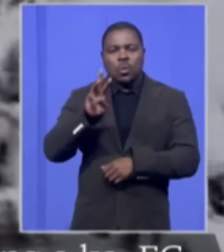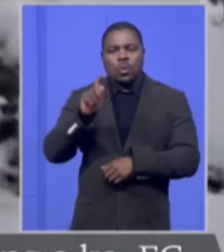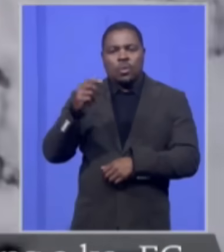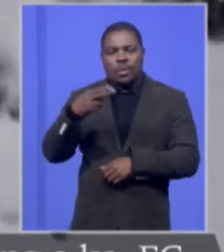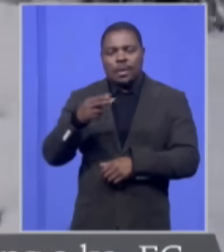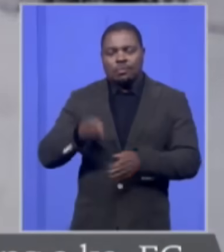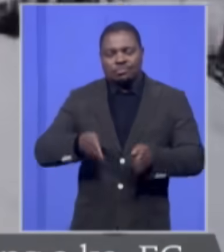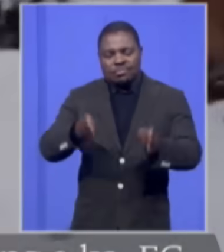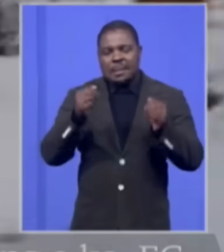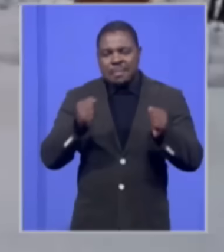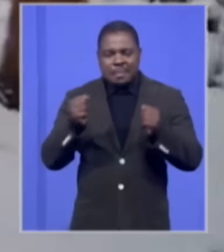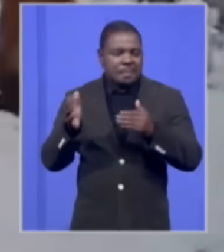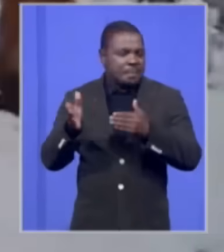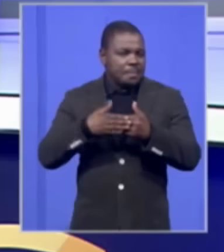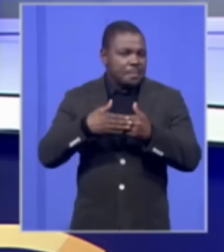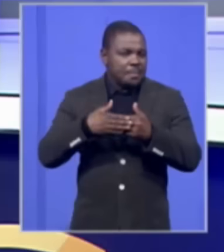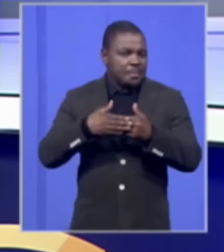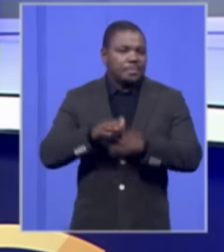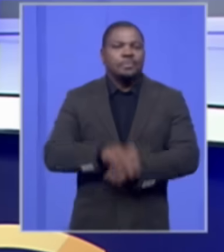tswaletšwe.